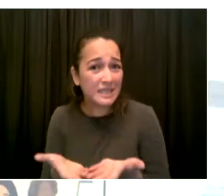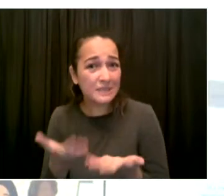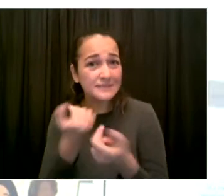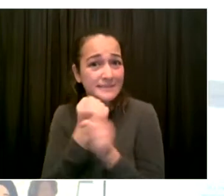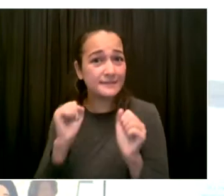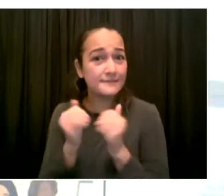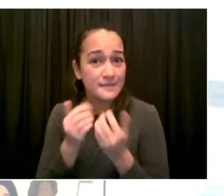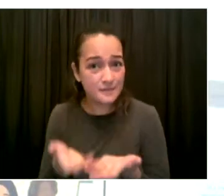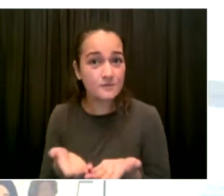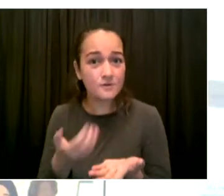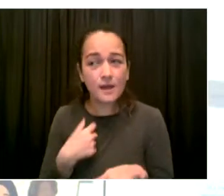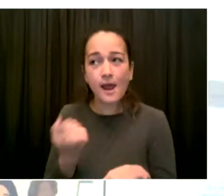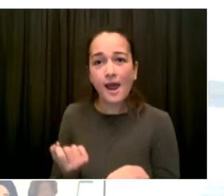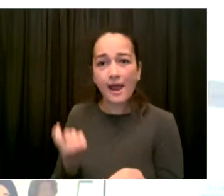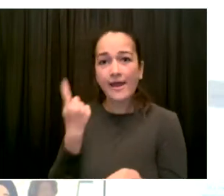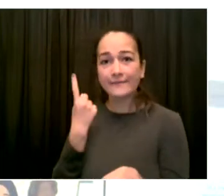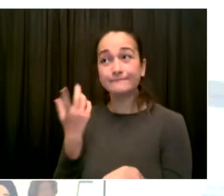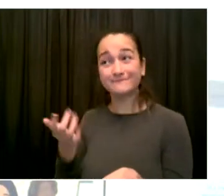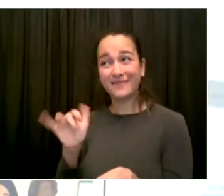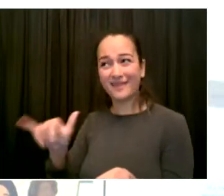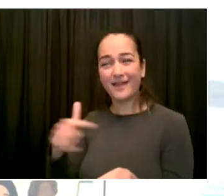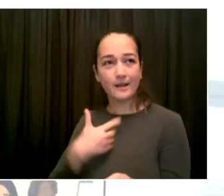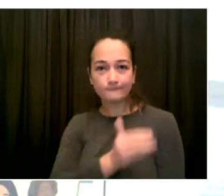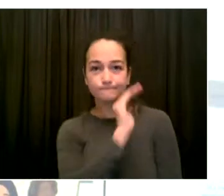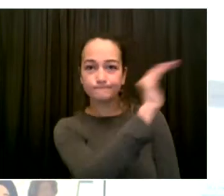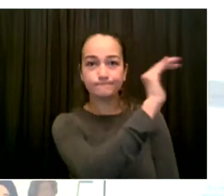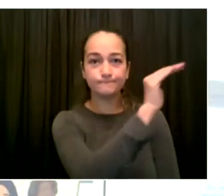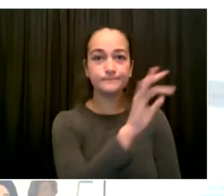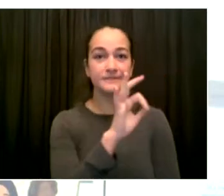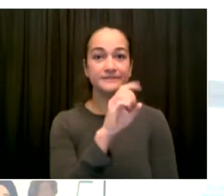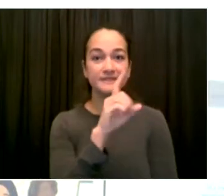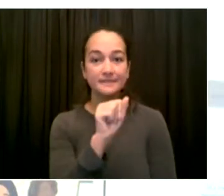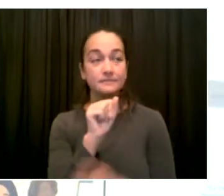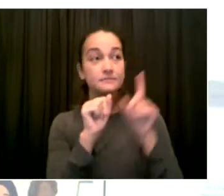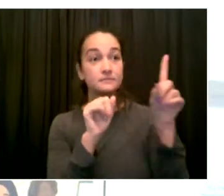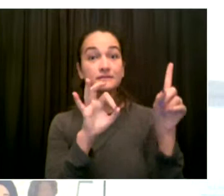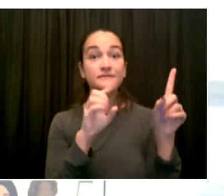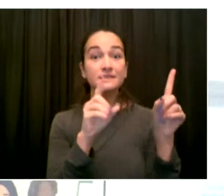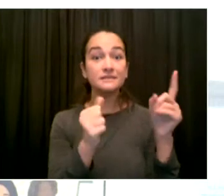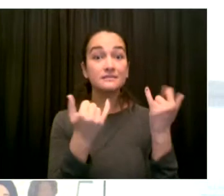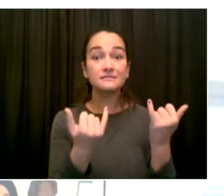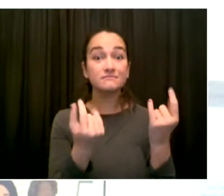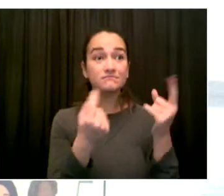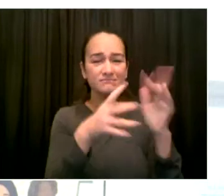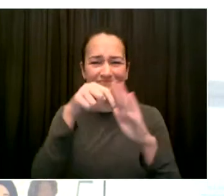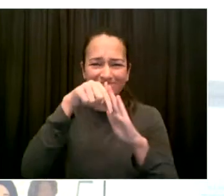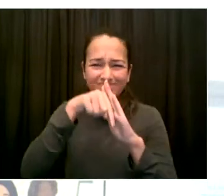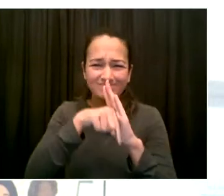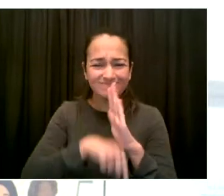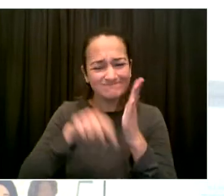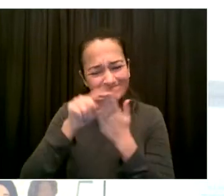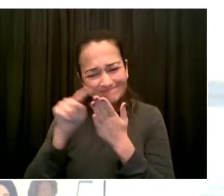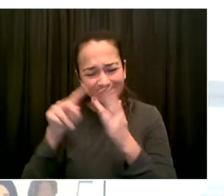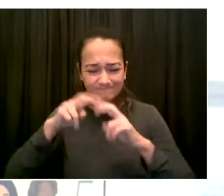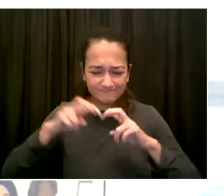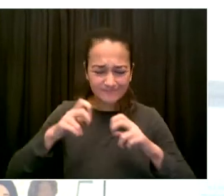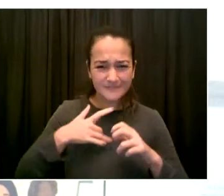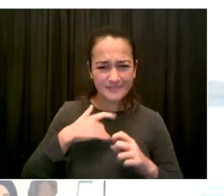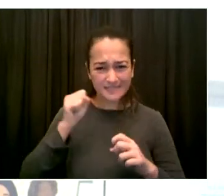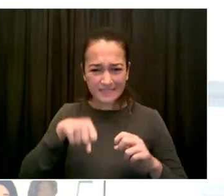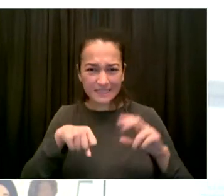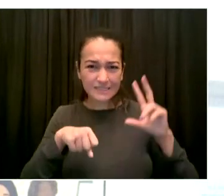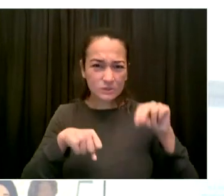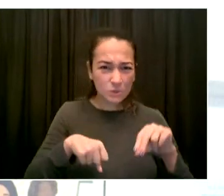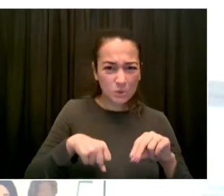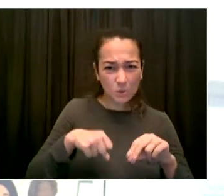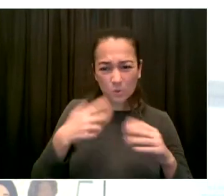course, a comprehensive, thorough review on safety and effectiveness of the vaccine, so that we can actually begin to administer